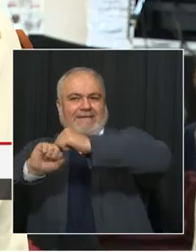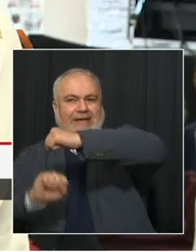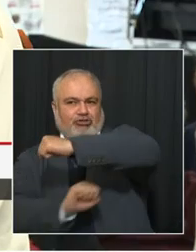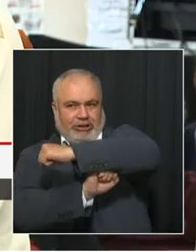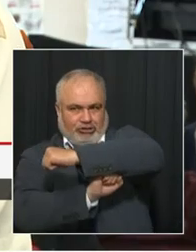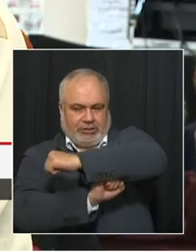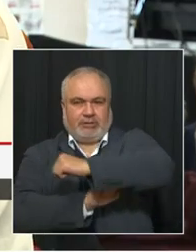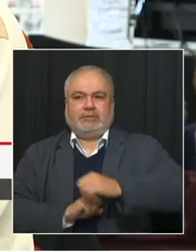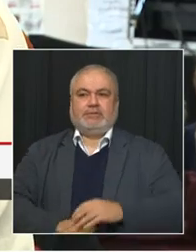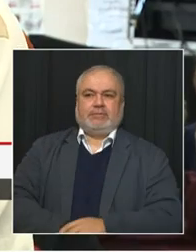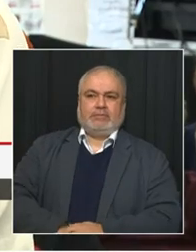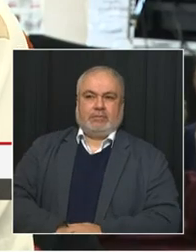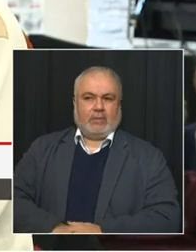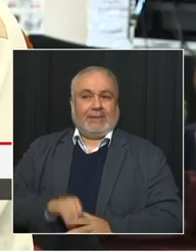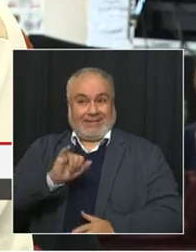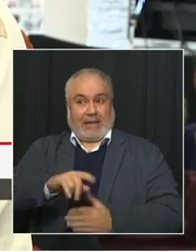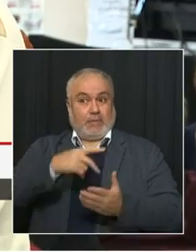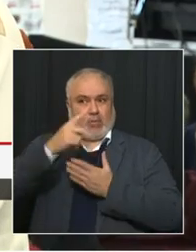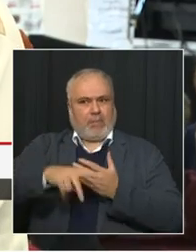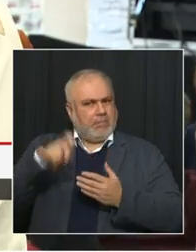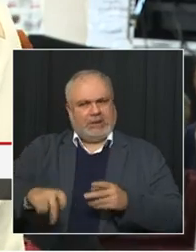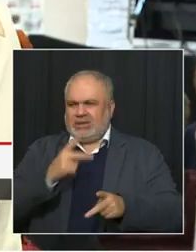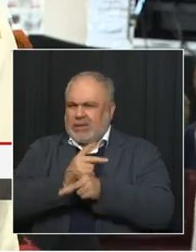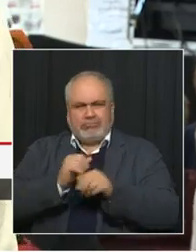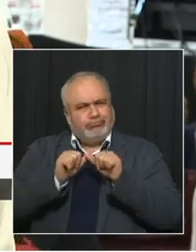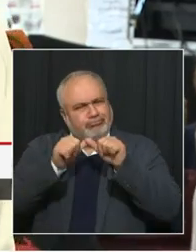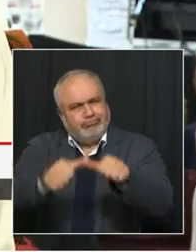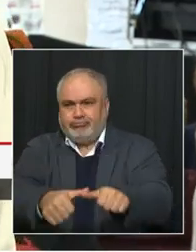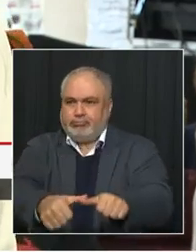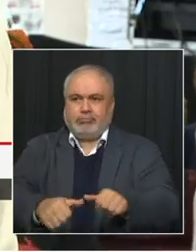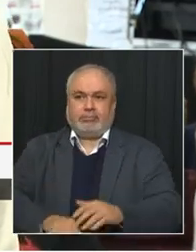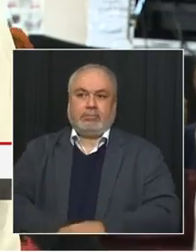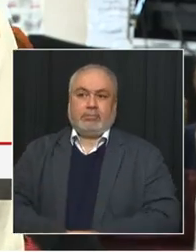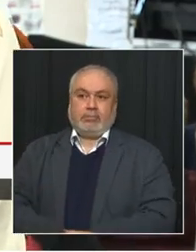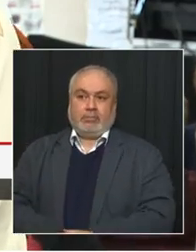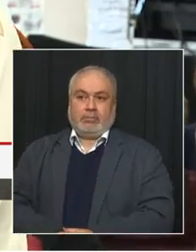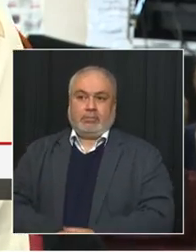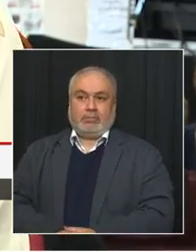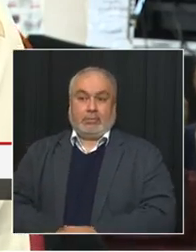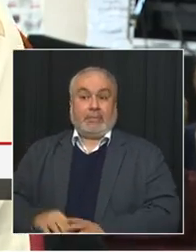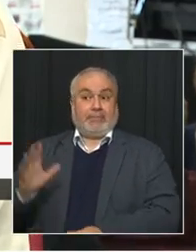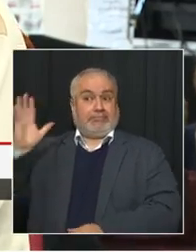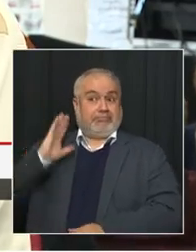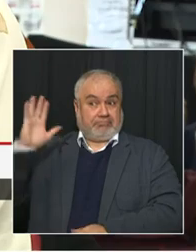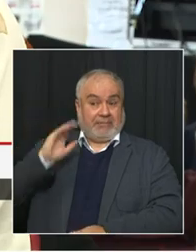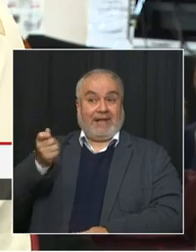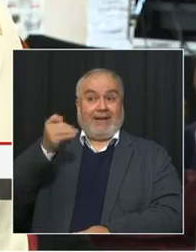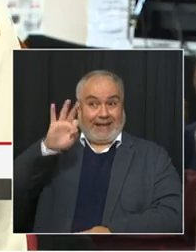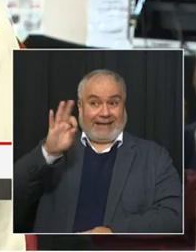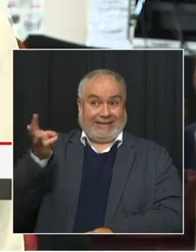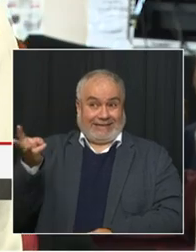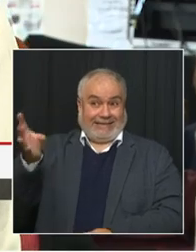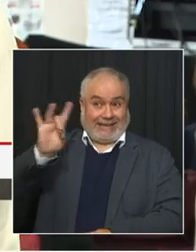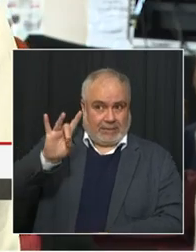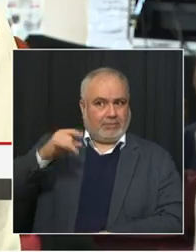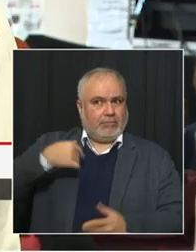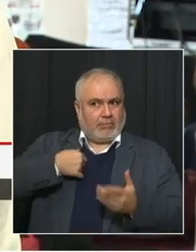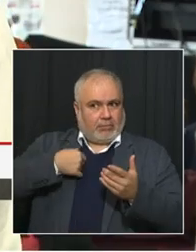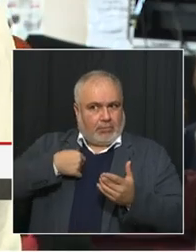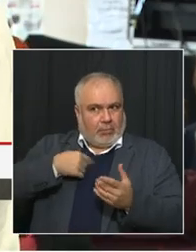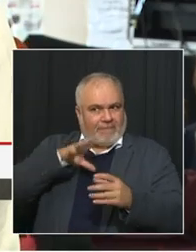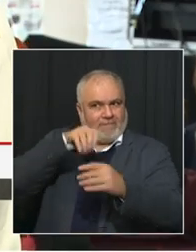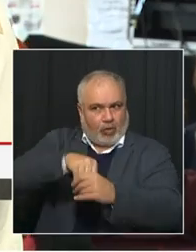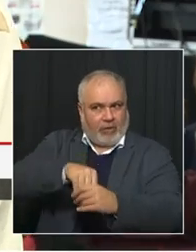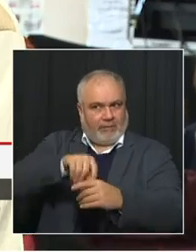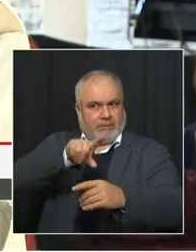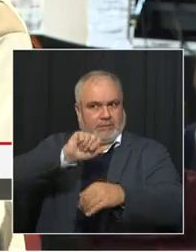1968, when I first came here, about 10 years later, I created a program for D.C. public school students where they would go out